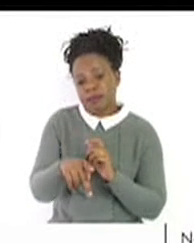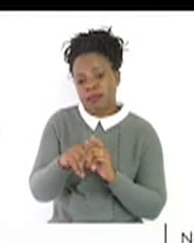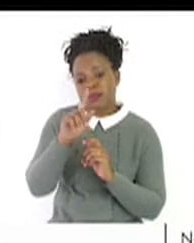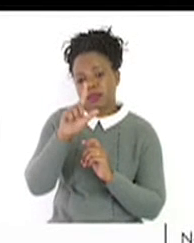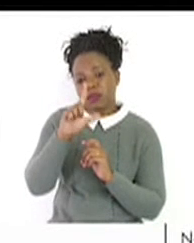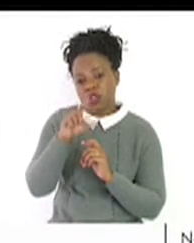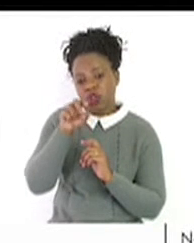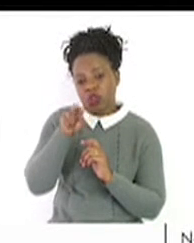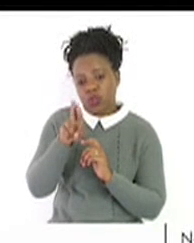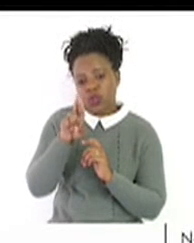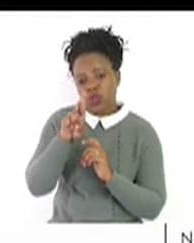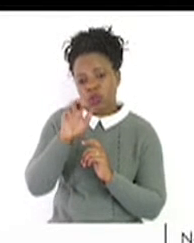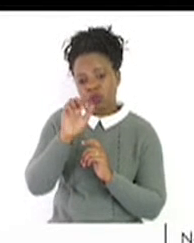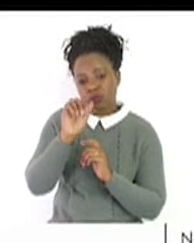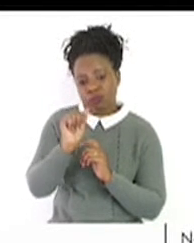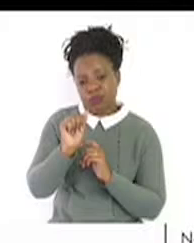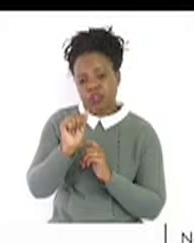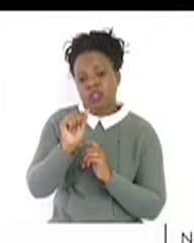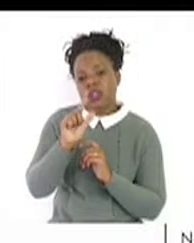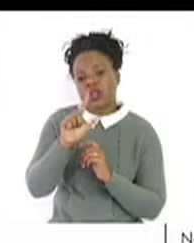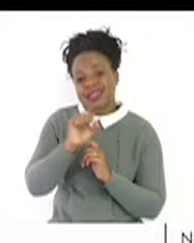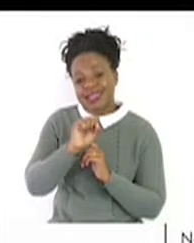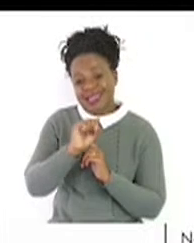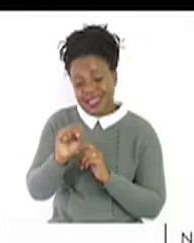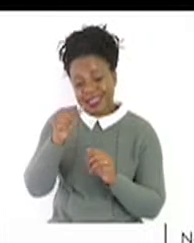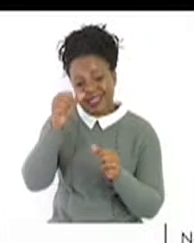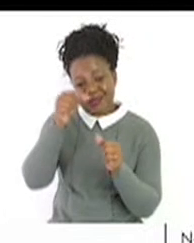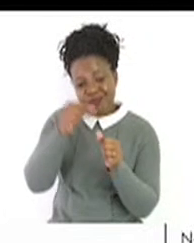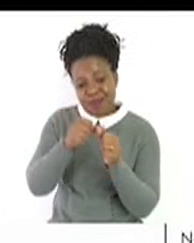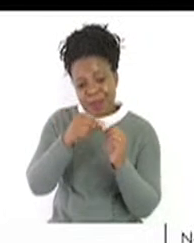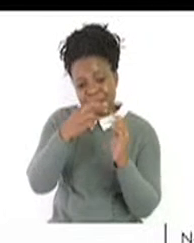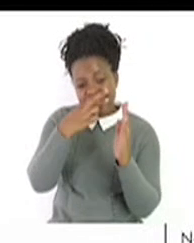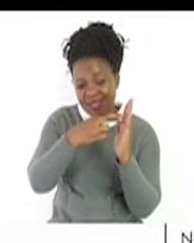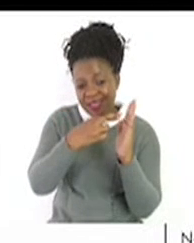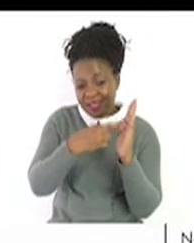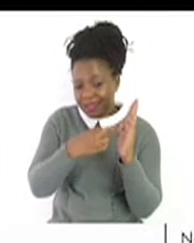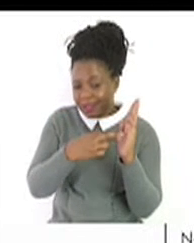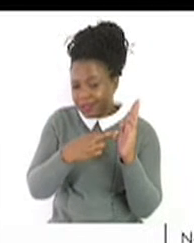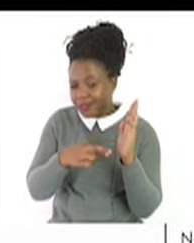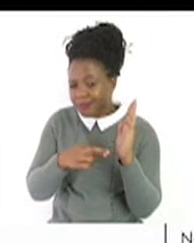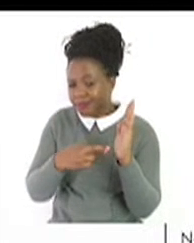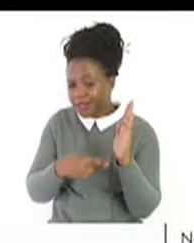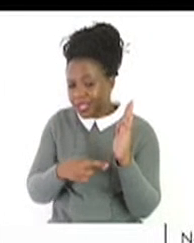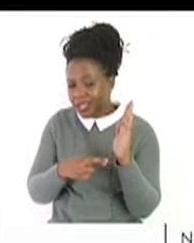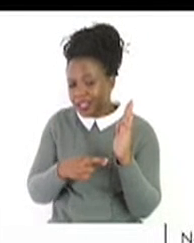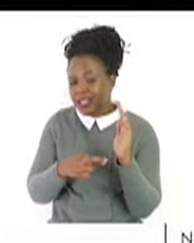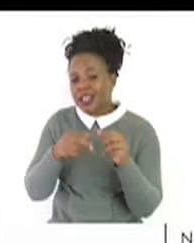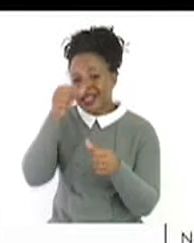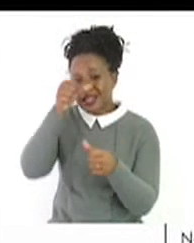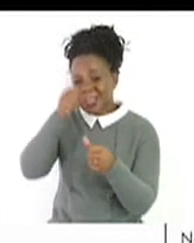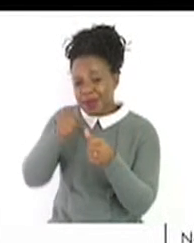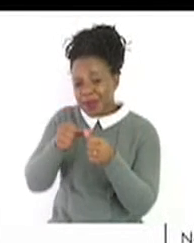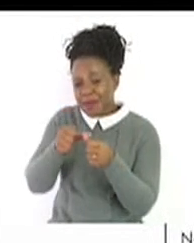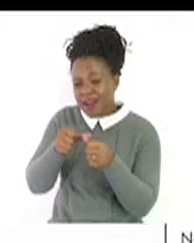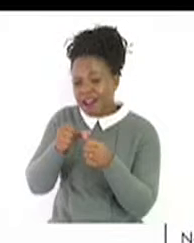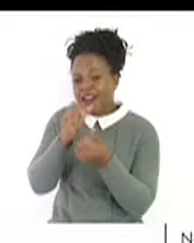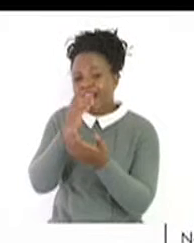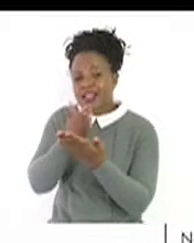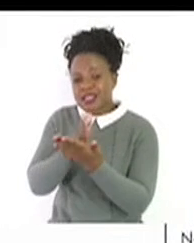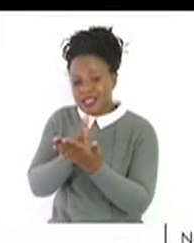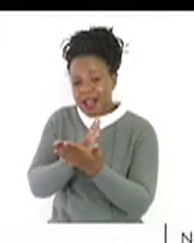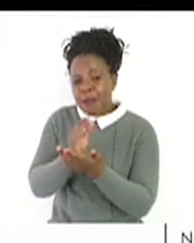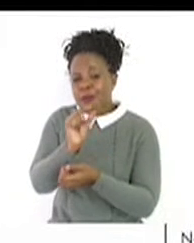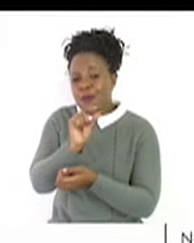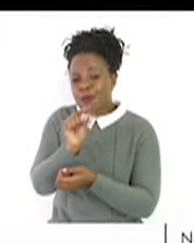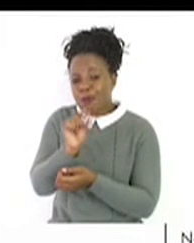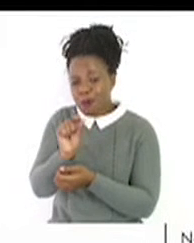be followed when we are changing from singular form to plural form. And remember that